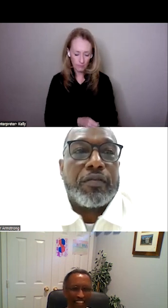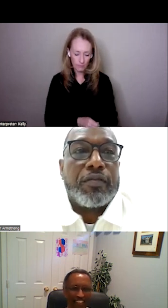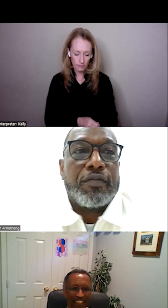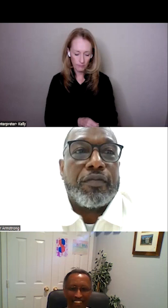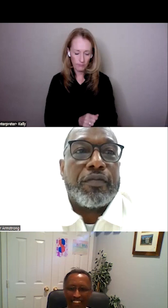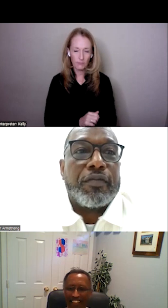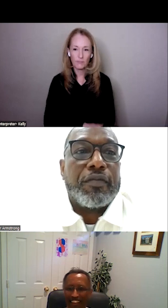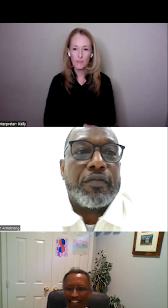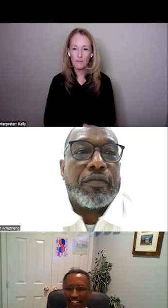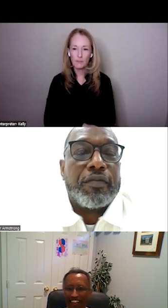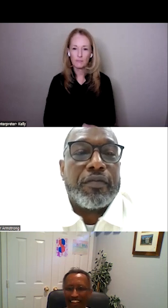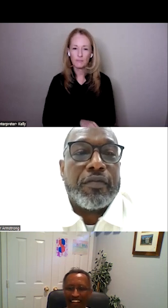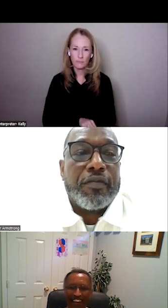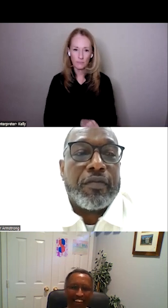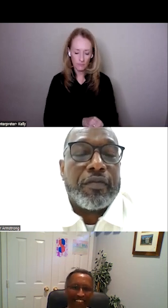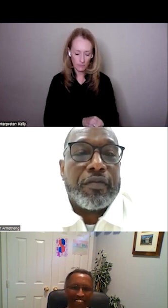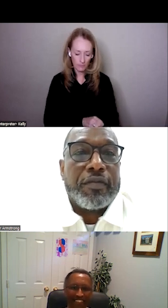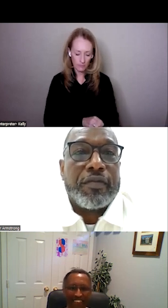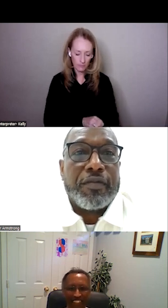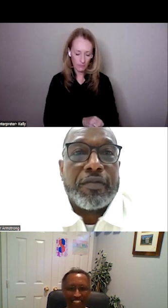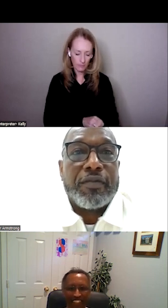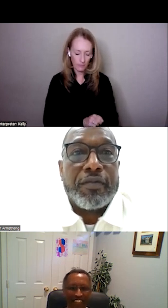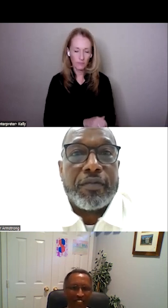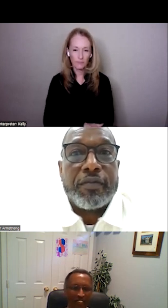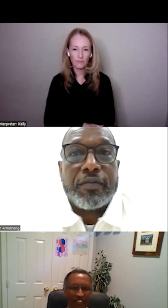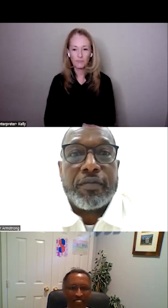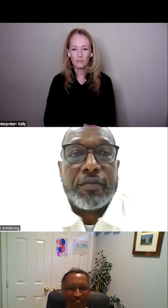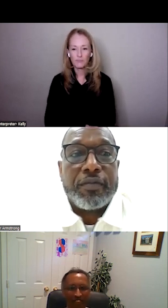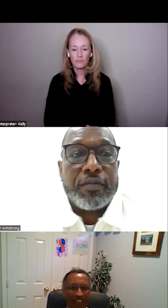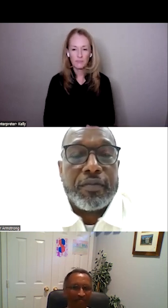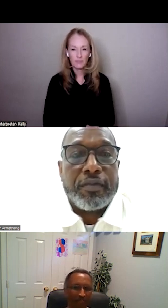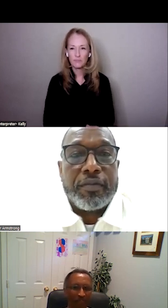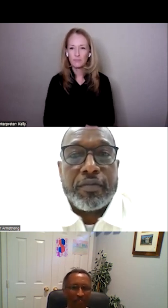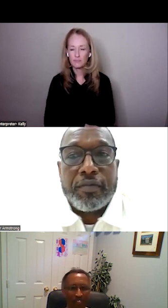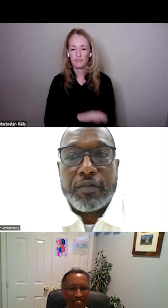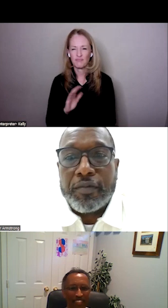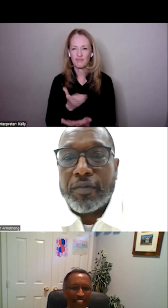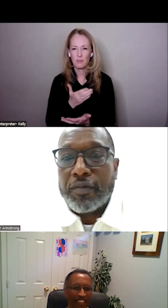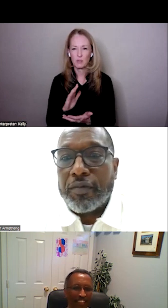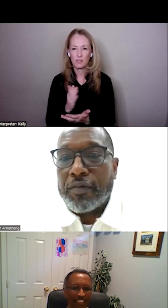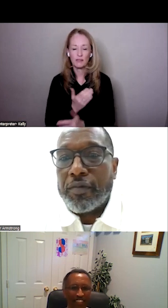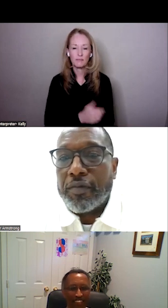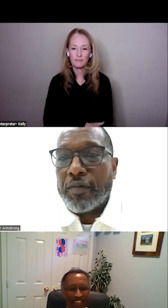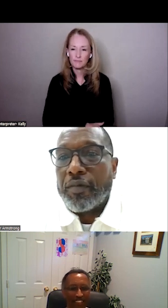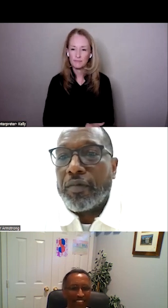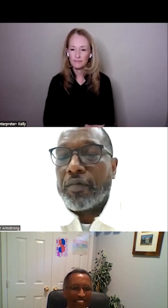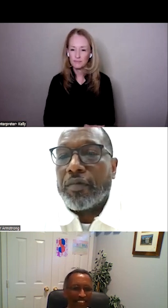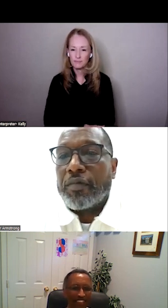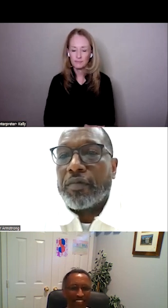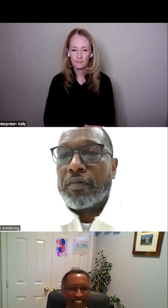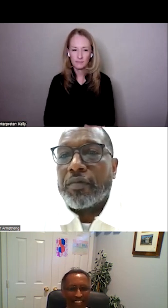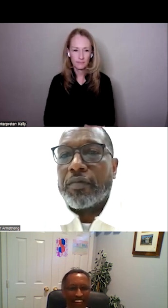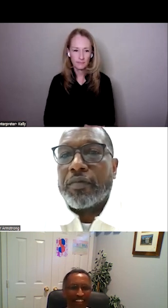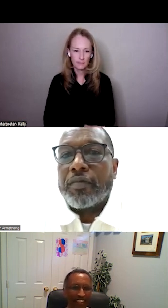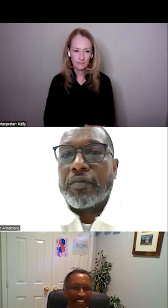What's the word? What's the word? Strong talk, strong talk. What's the word? Word. Strong talk. What's the word?